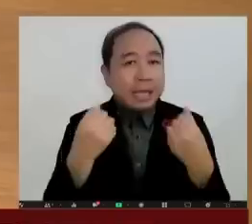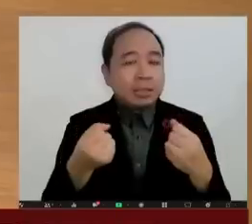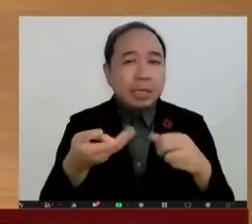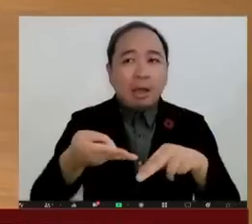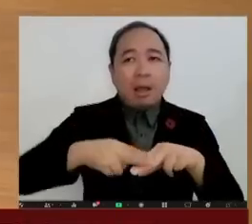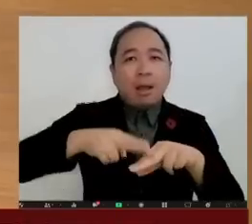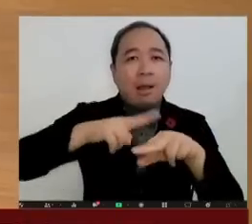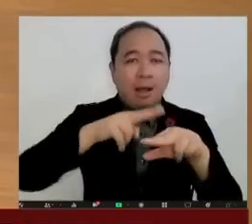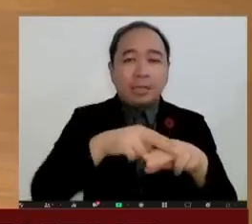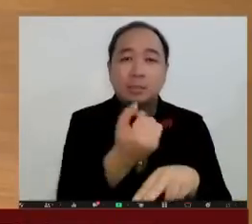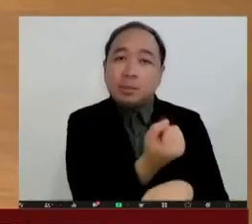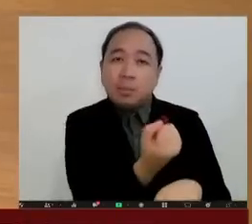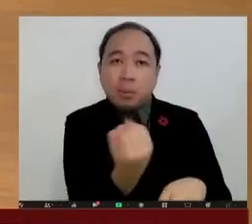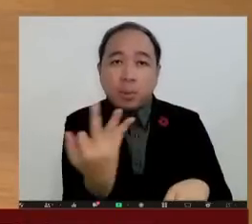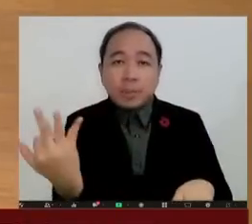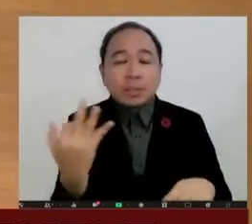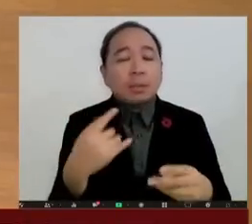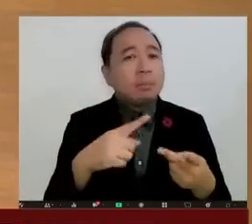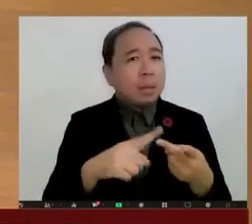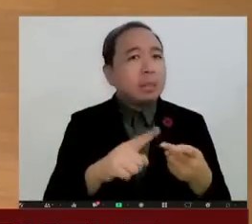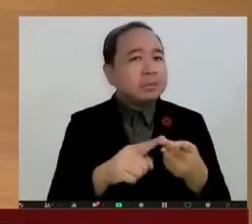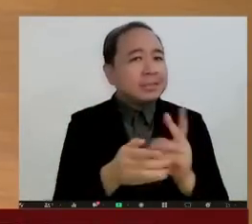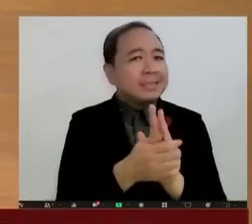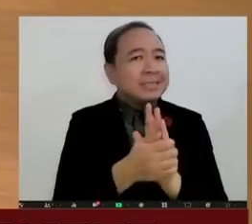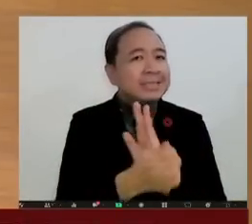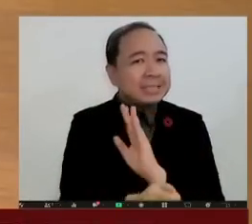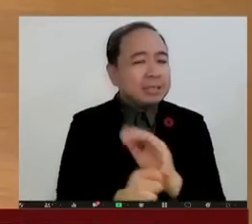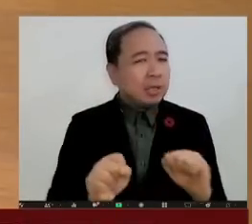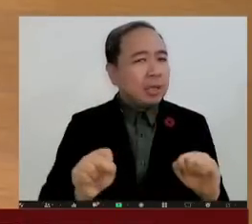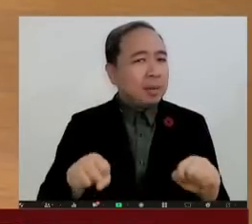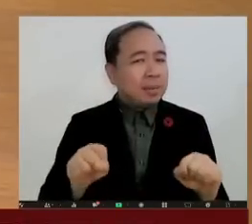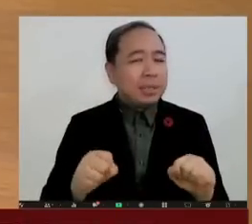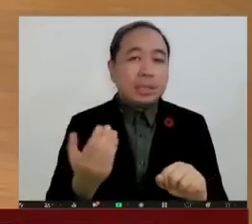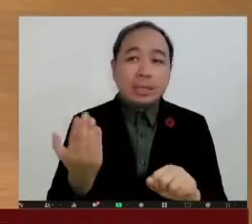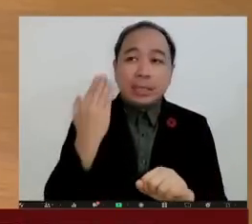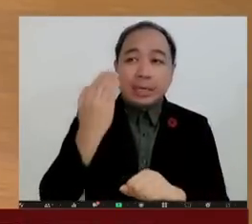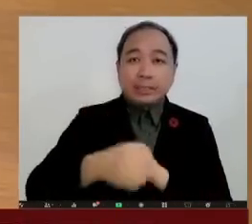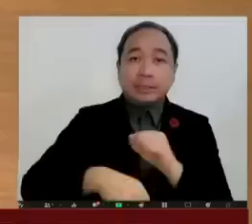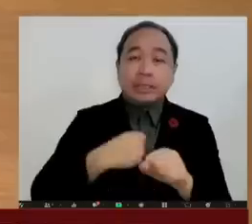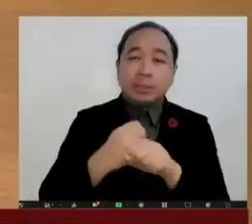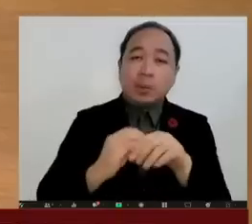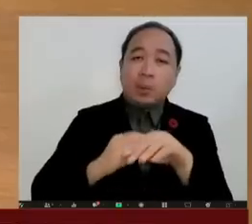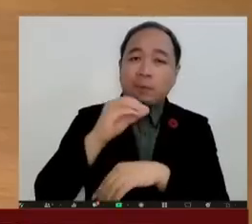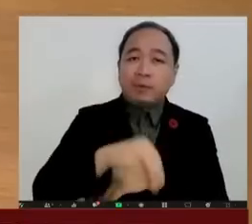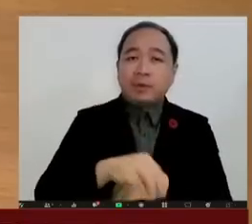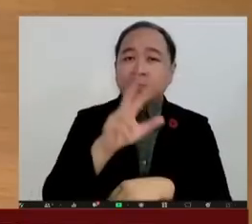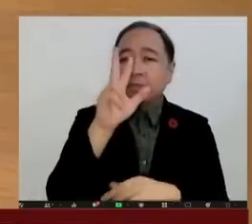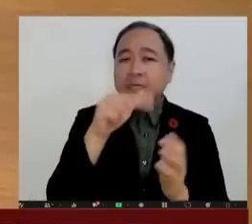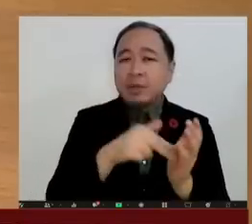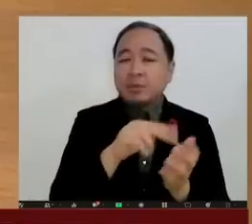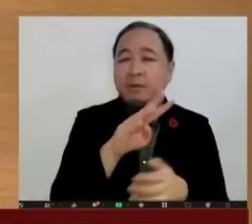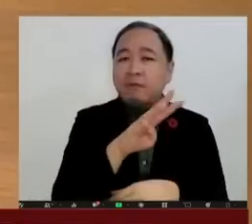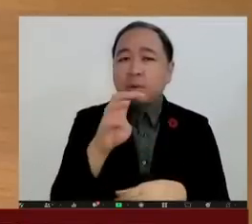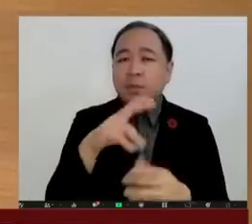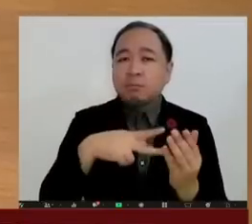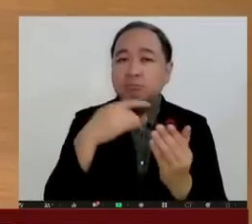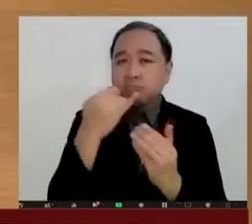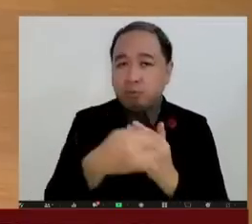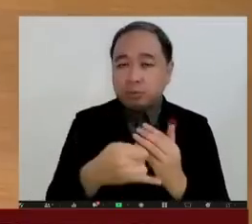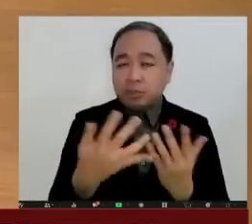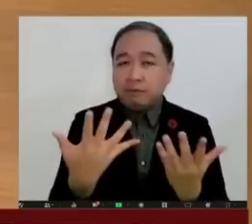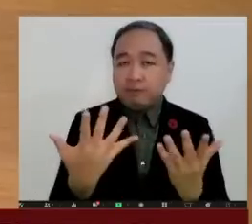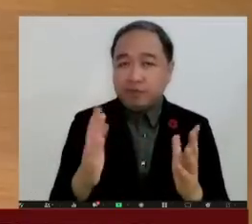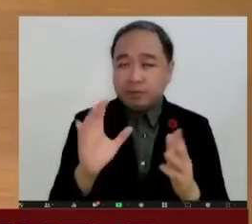and in capability. Last year, more than 3,400 projects were completed